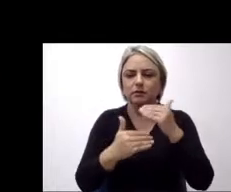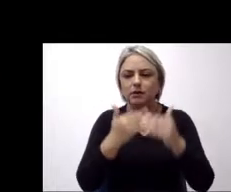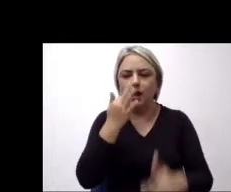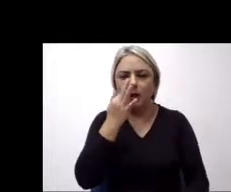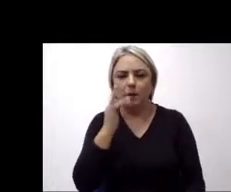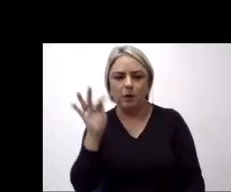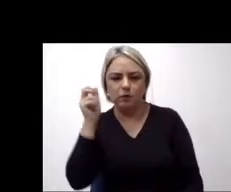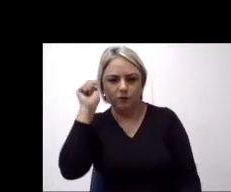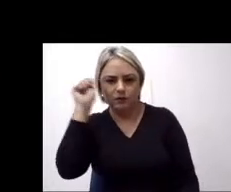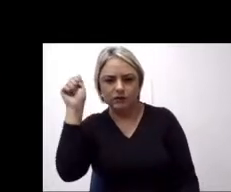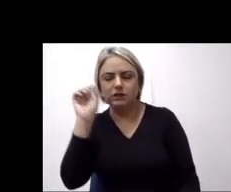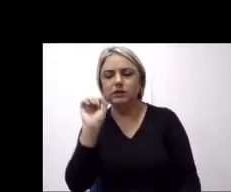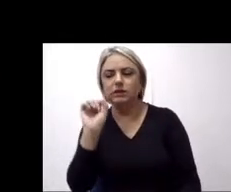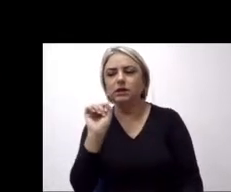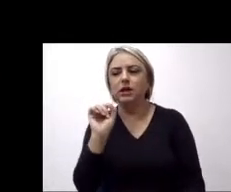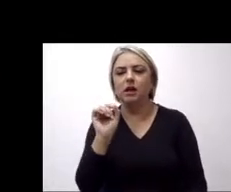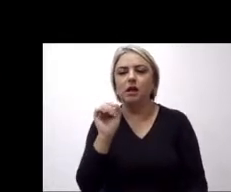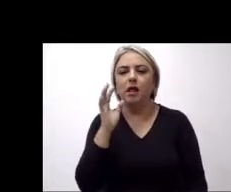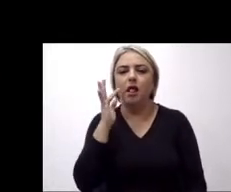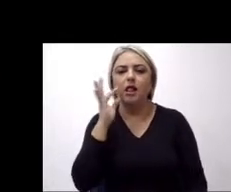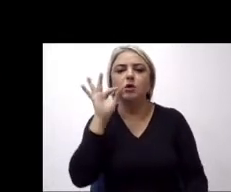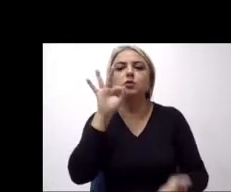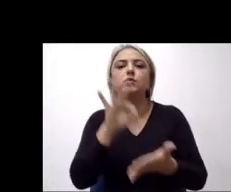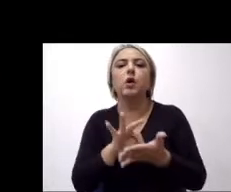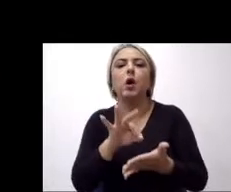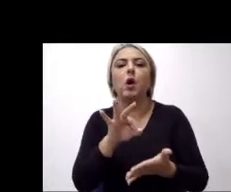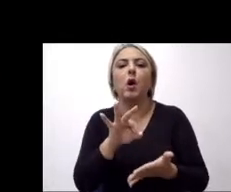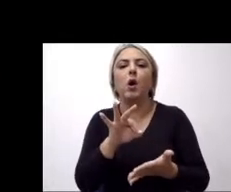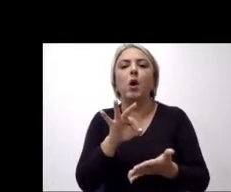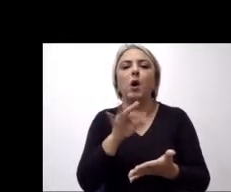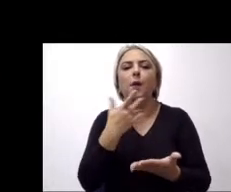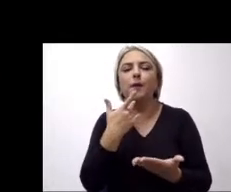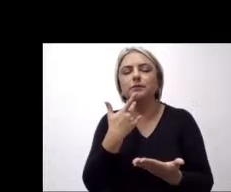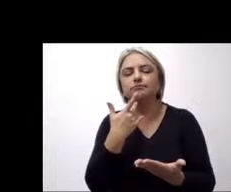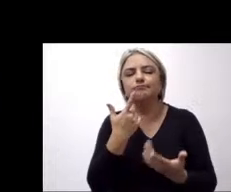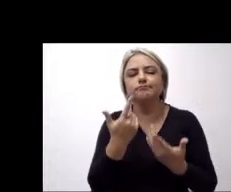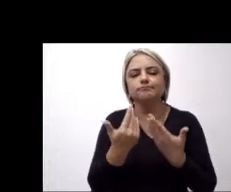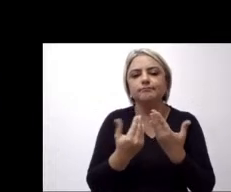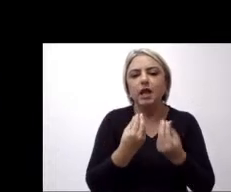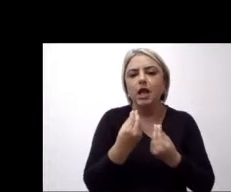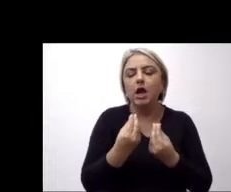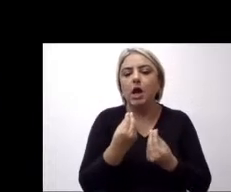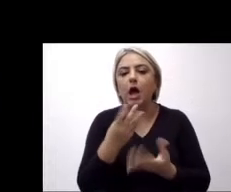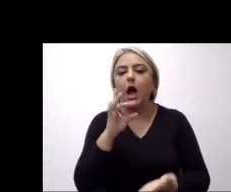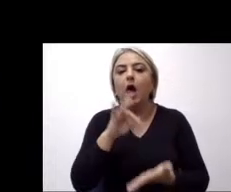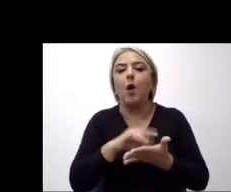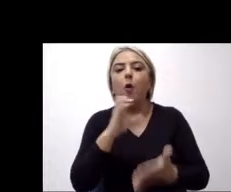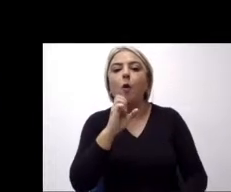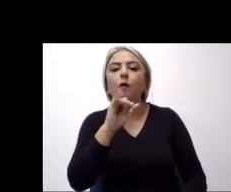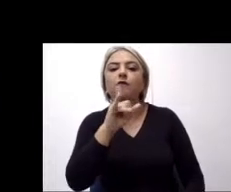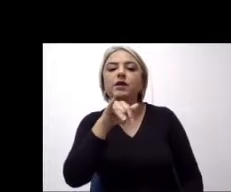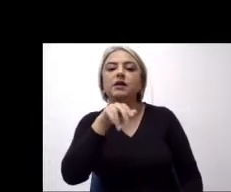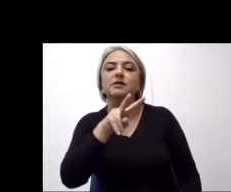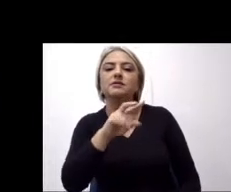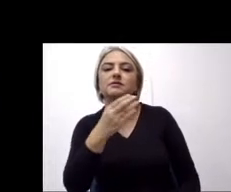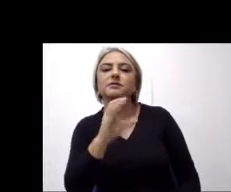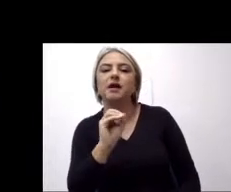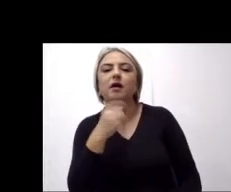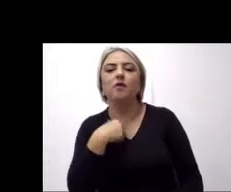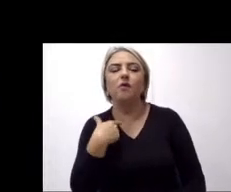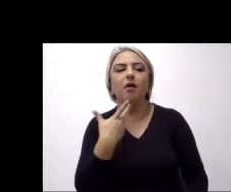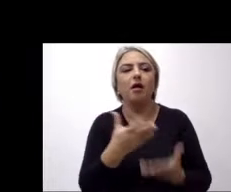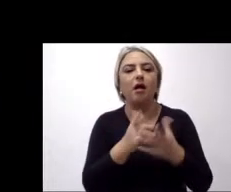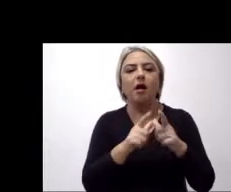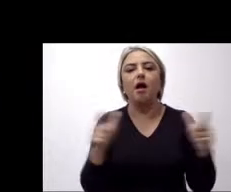persuasion. A conviction process is when the public, the audience is very large and there is no direct exchange to build a common